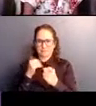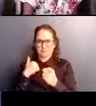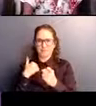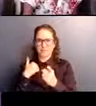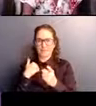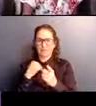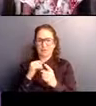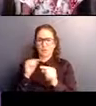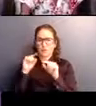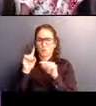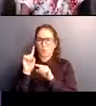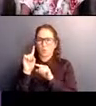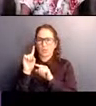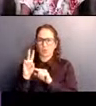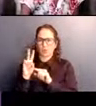labeled 1, 2, 3.